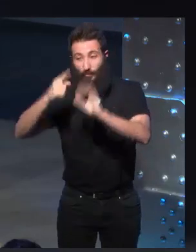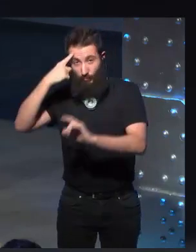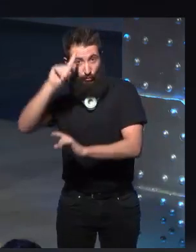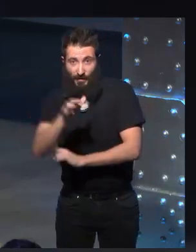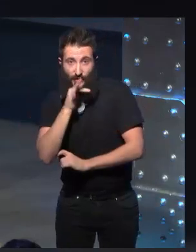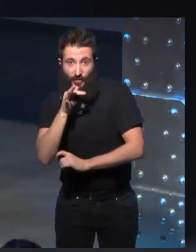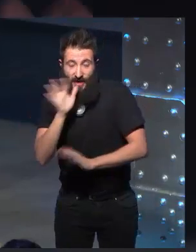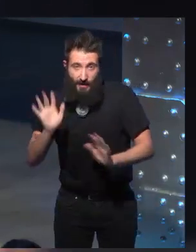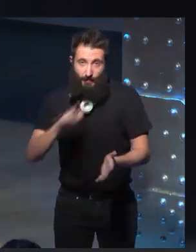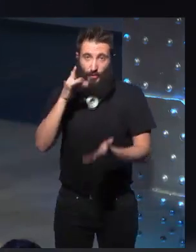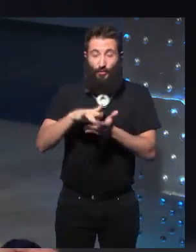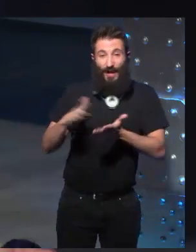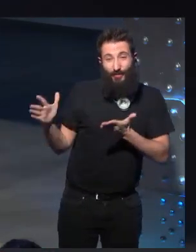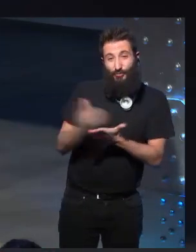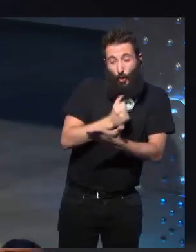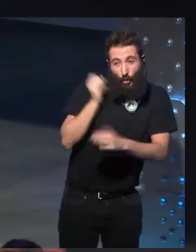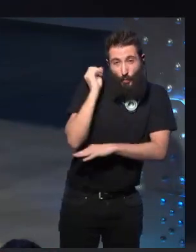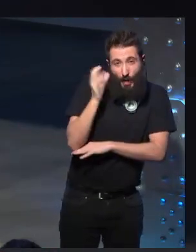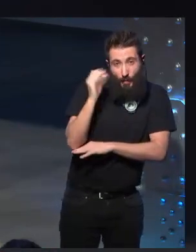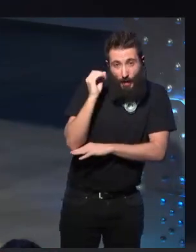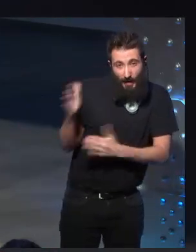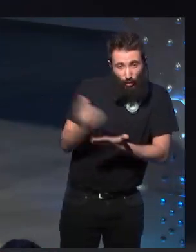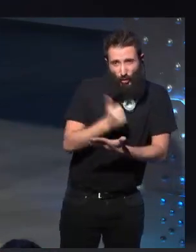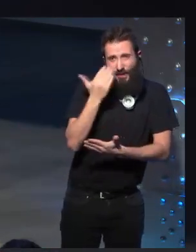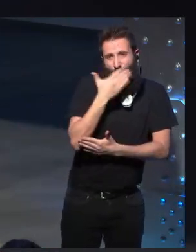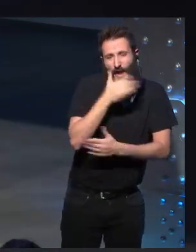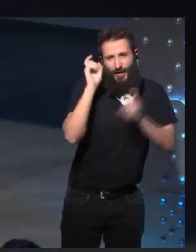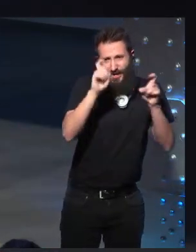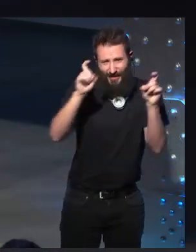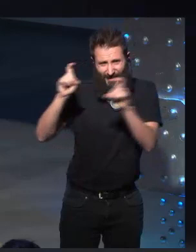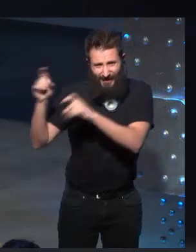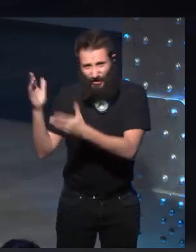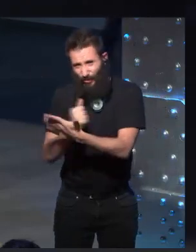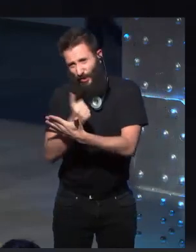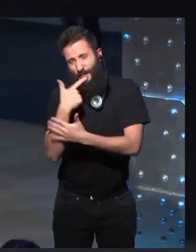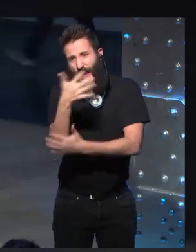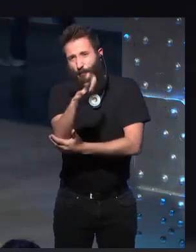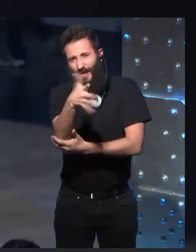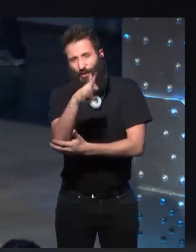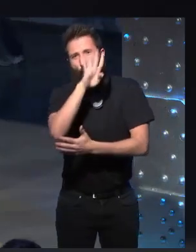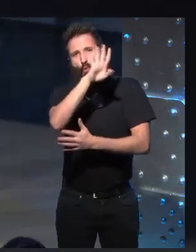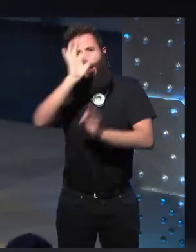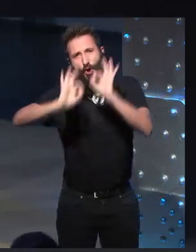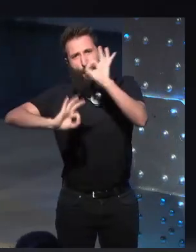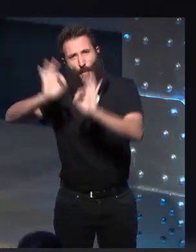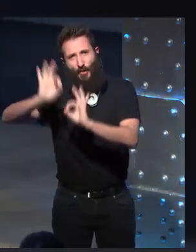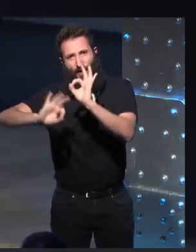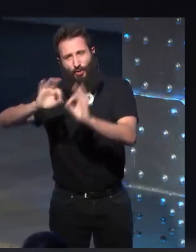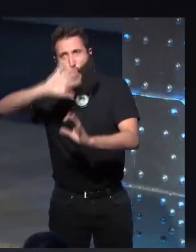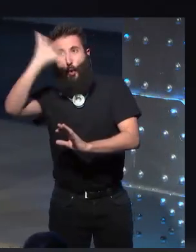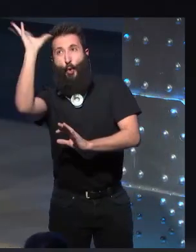known about and been taught about at school corresponds to the 4% that are left. The rest is